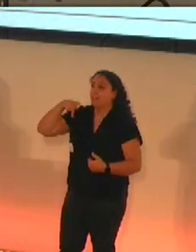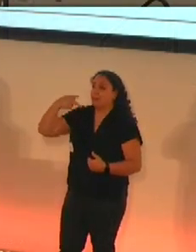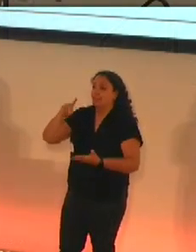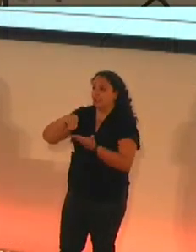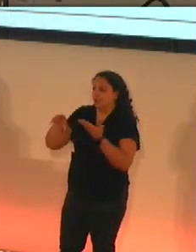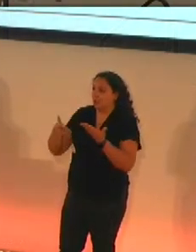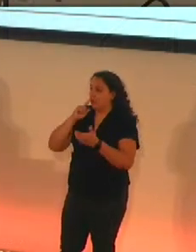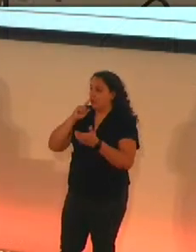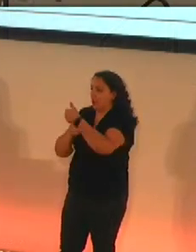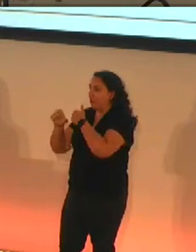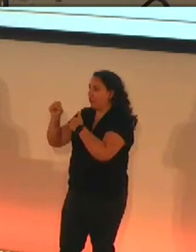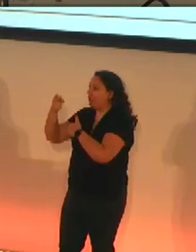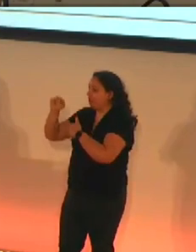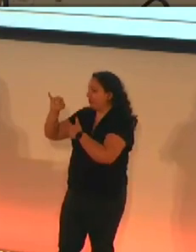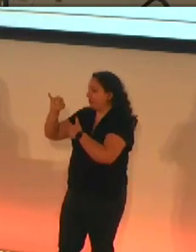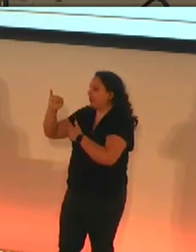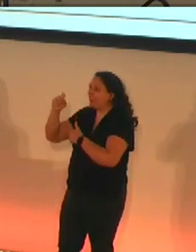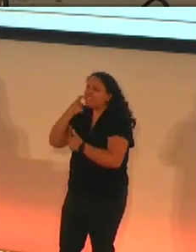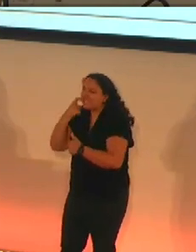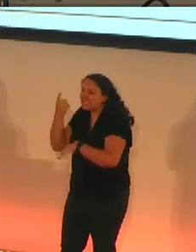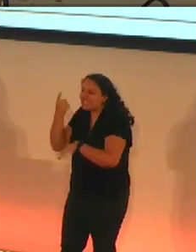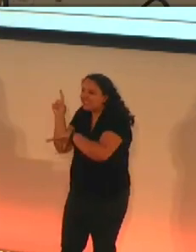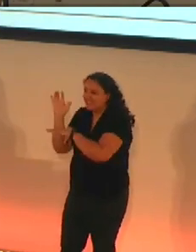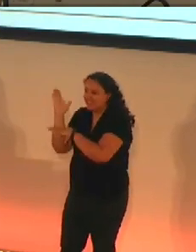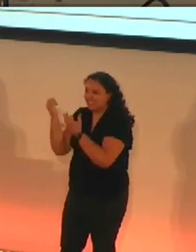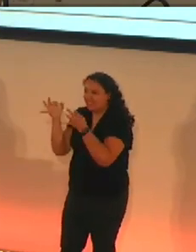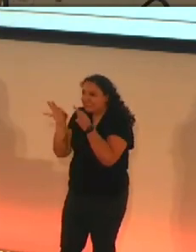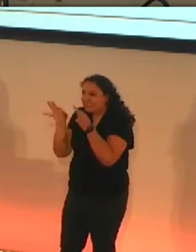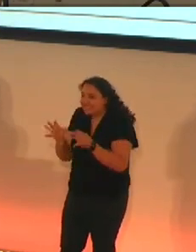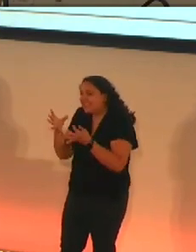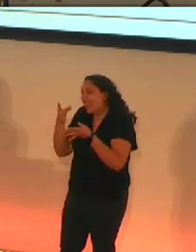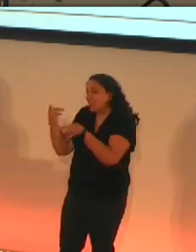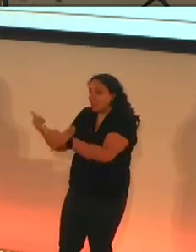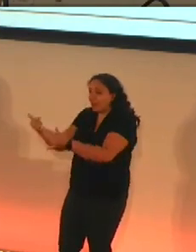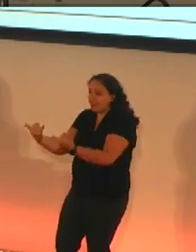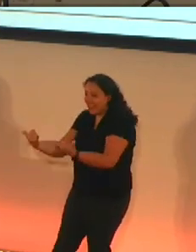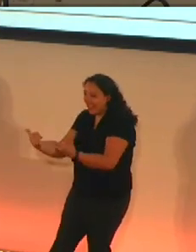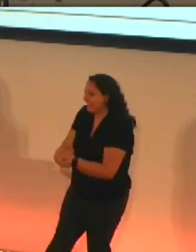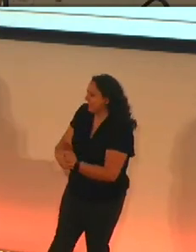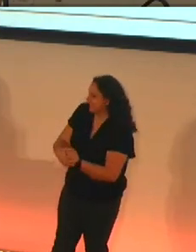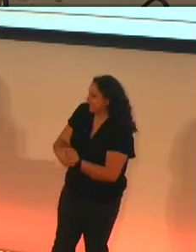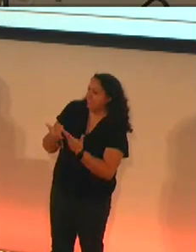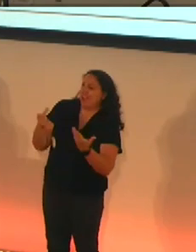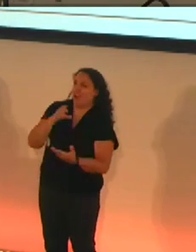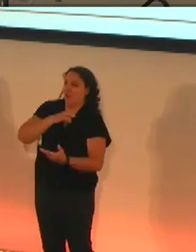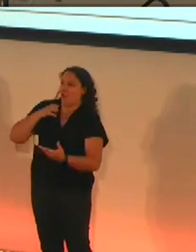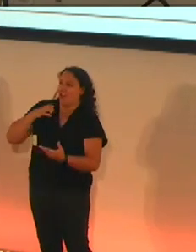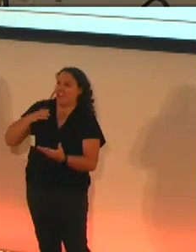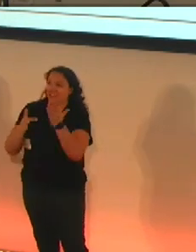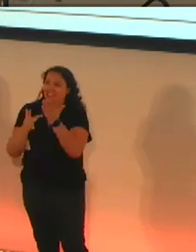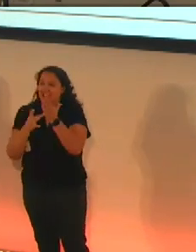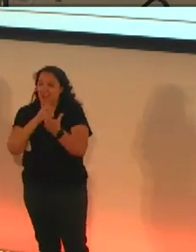working under Shiri Azenkot, who just spoke so eloquently right now to all of you, here at Cornell Tech and Cornell